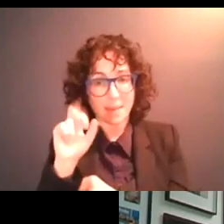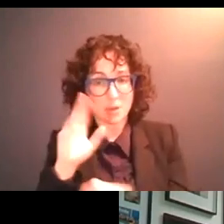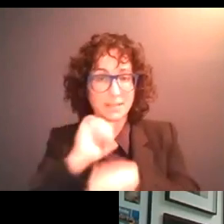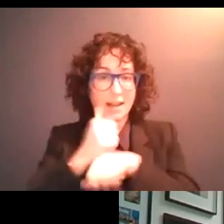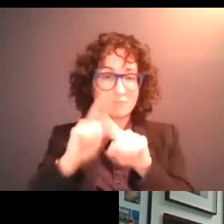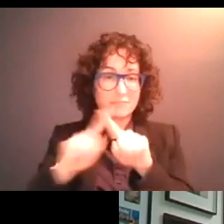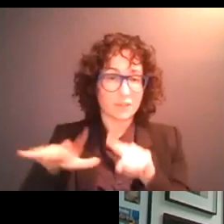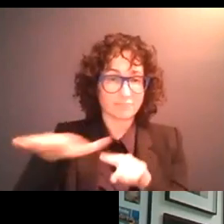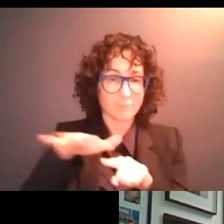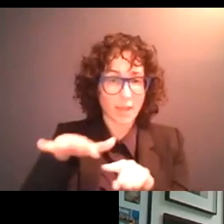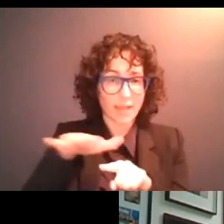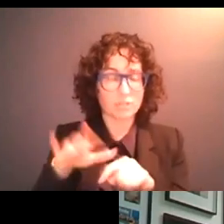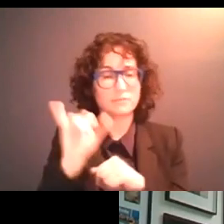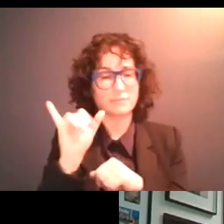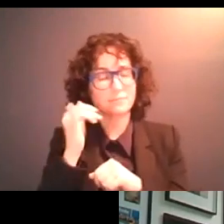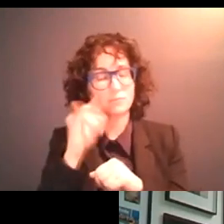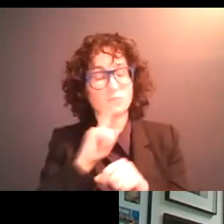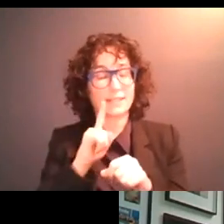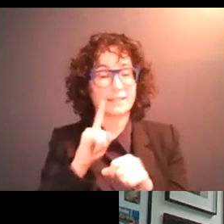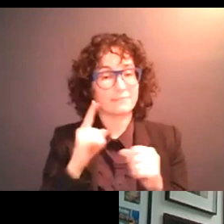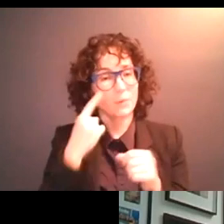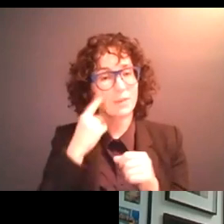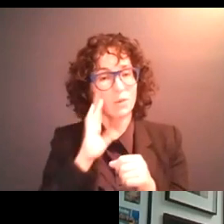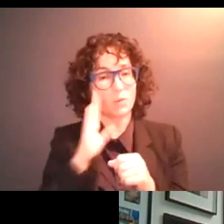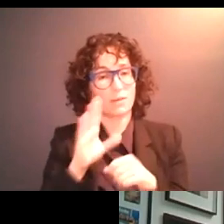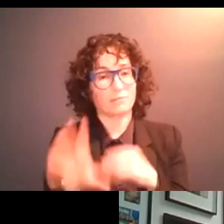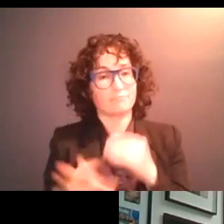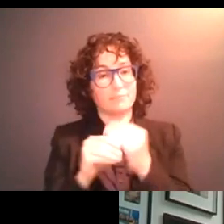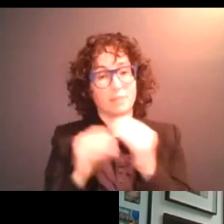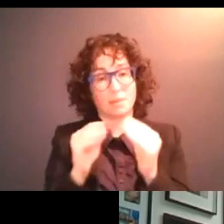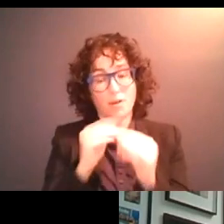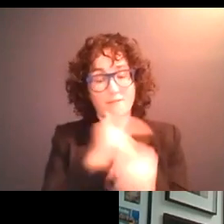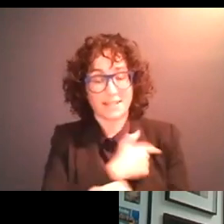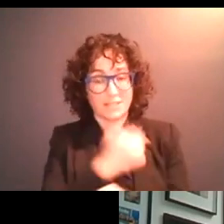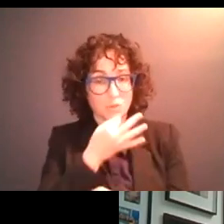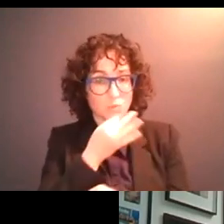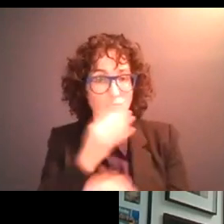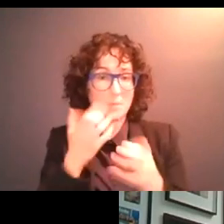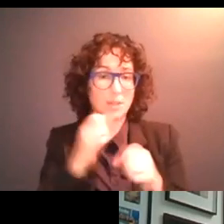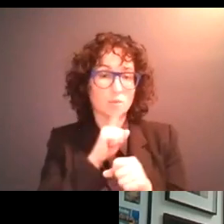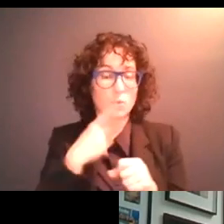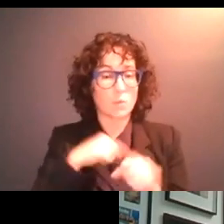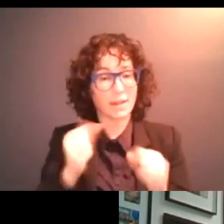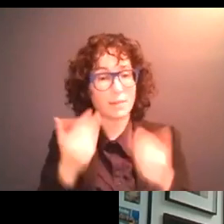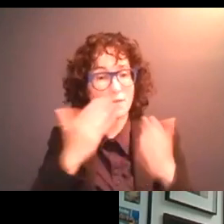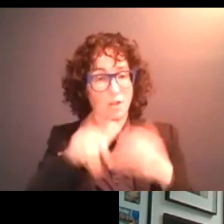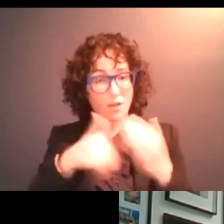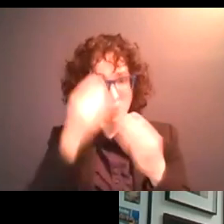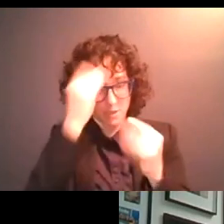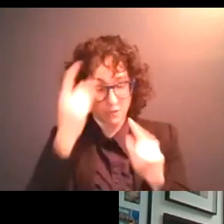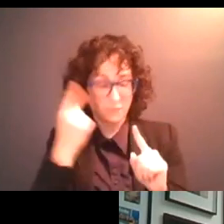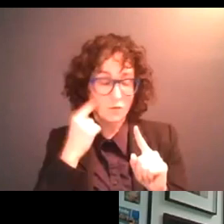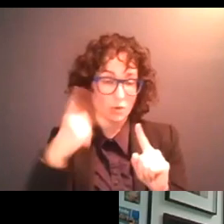locations. We're looking at this because we do believe we're going to get an influx of vaccine. And we want to make sure that not only can we provide you the information on where you've